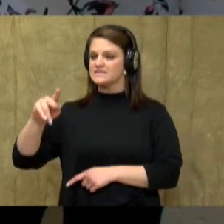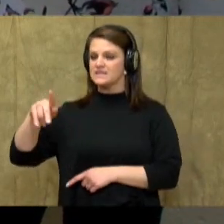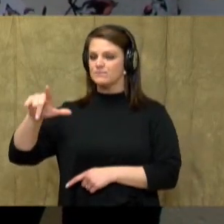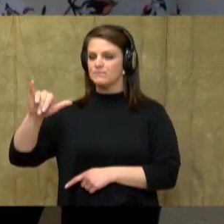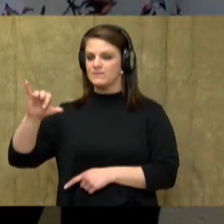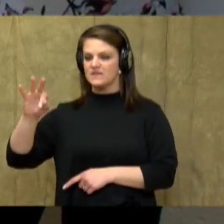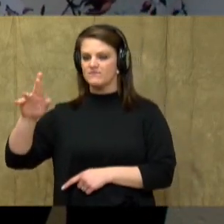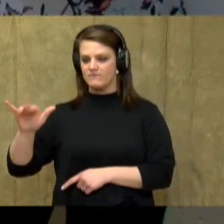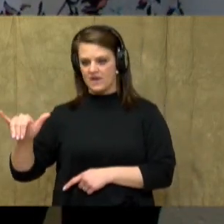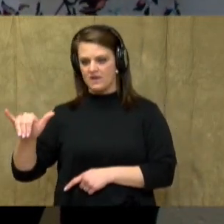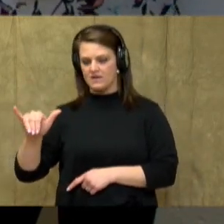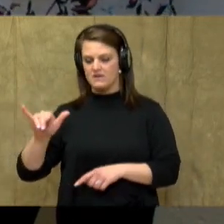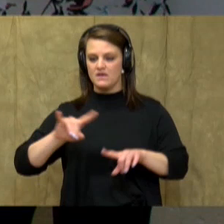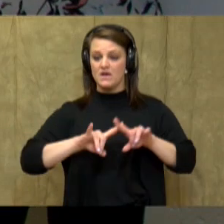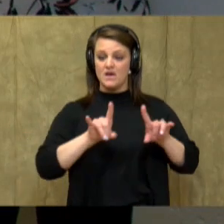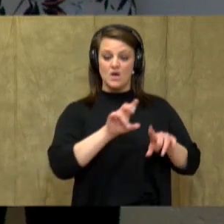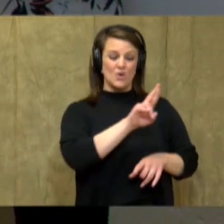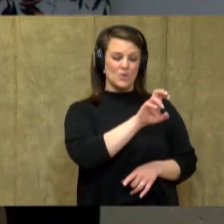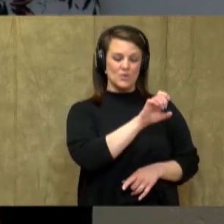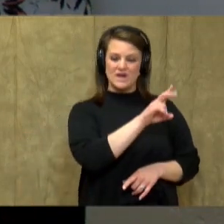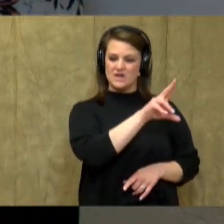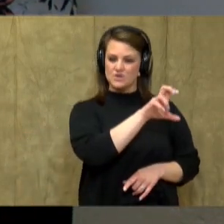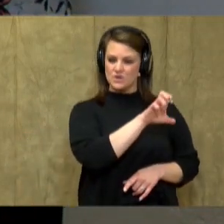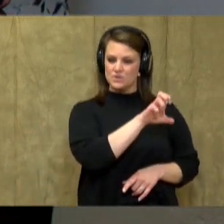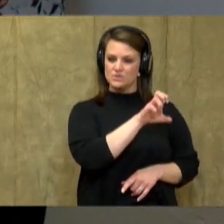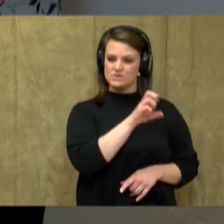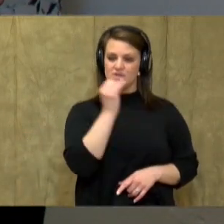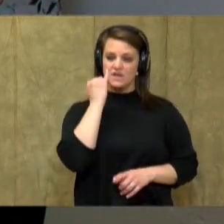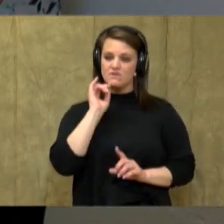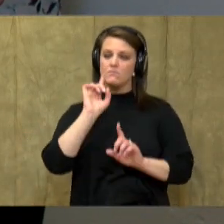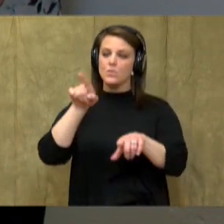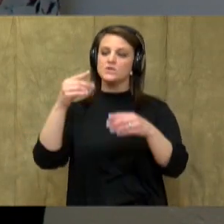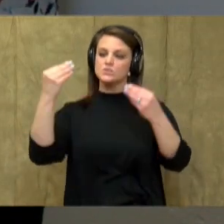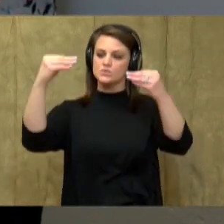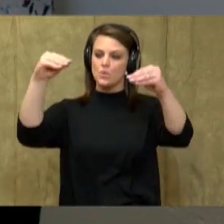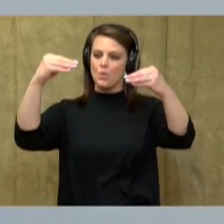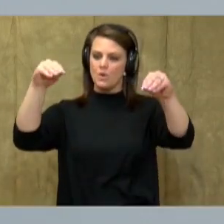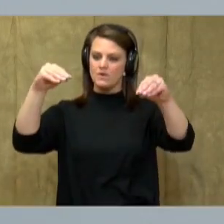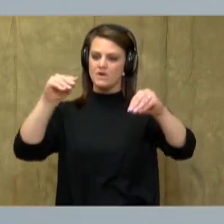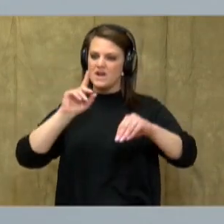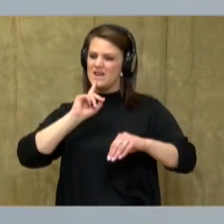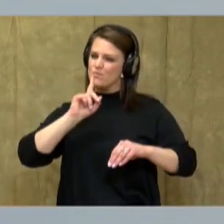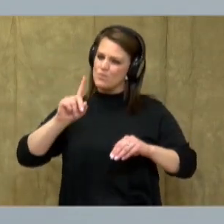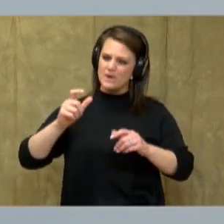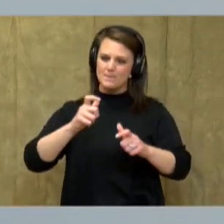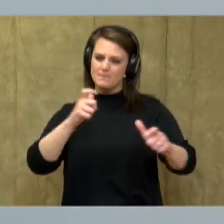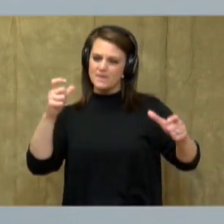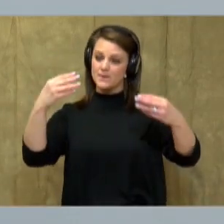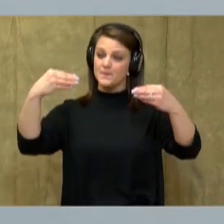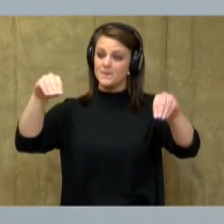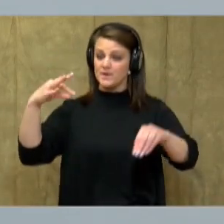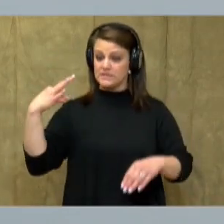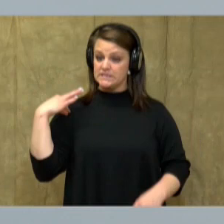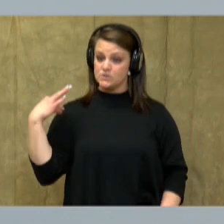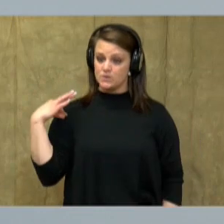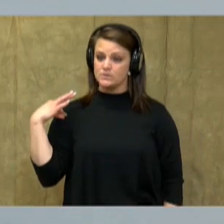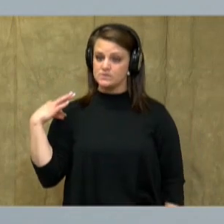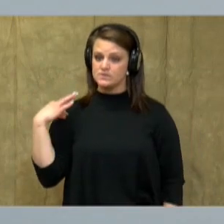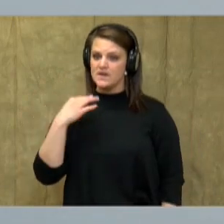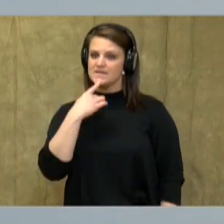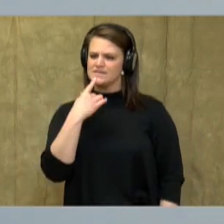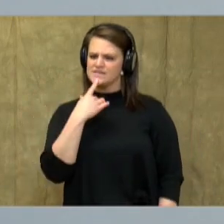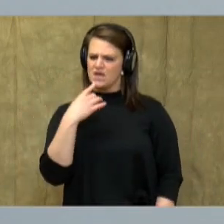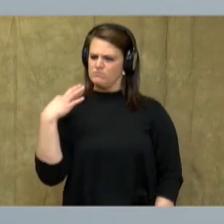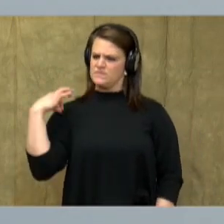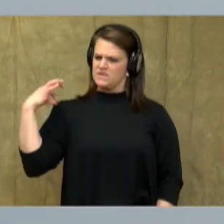use reduced. Think about if you were going to go to the store and they had a really big sale on t-shirts. And they said